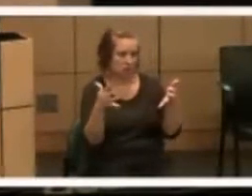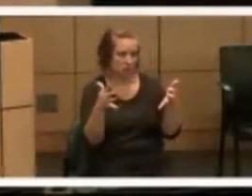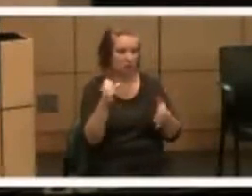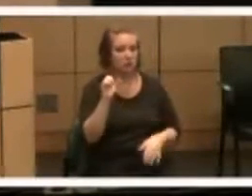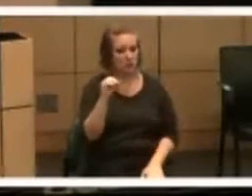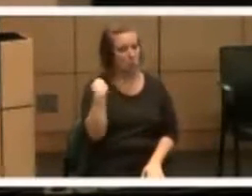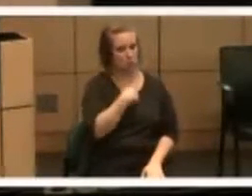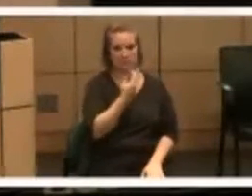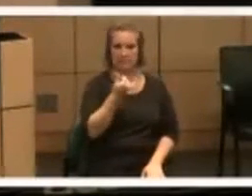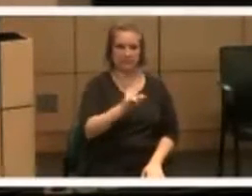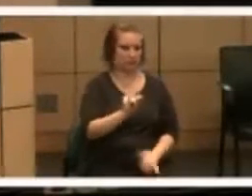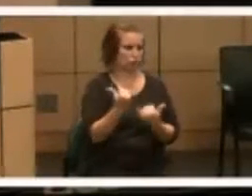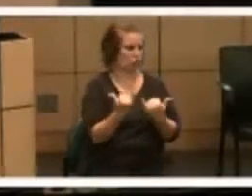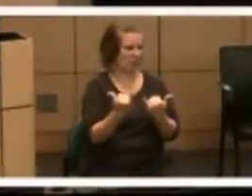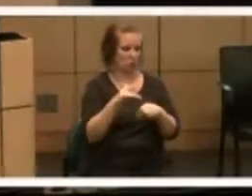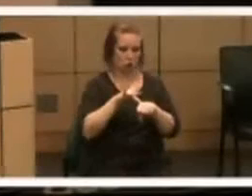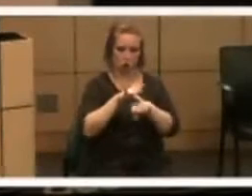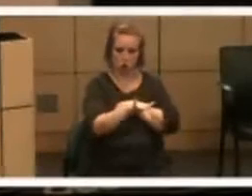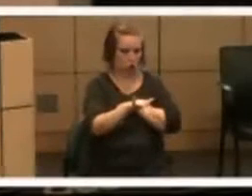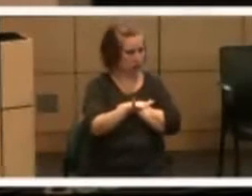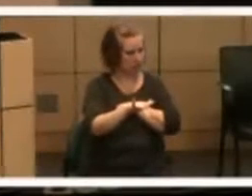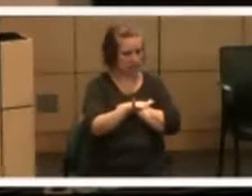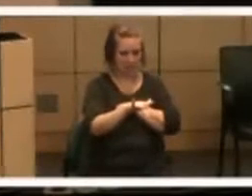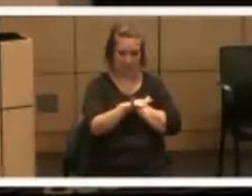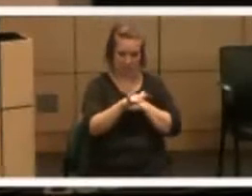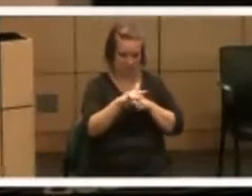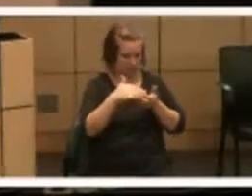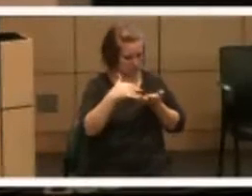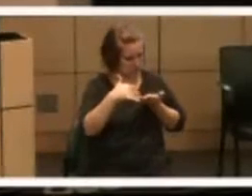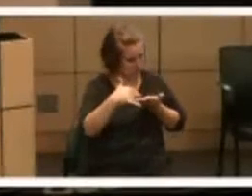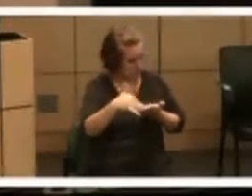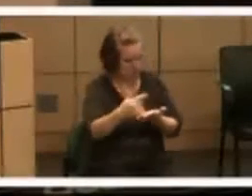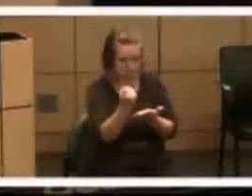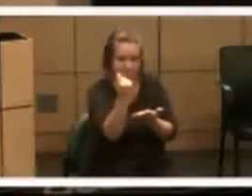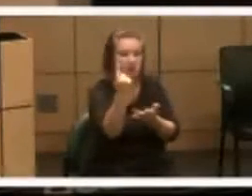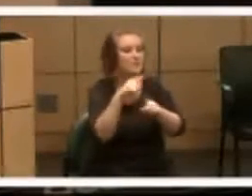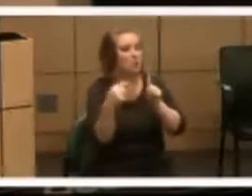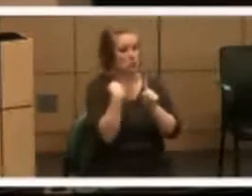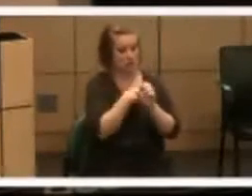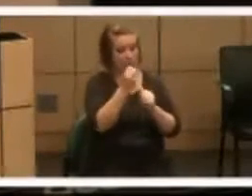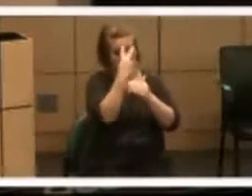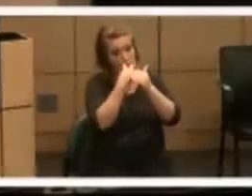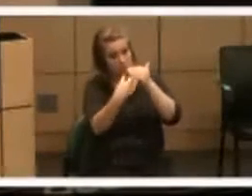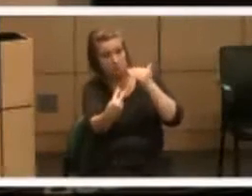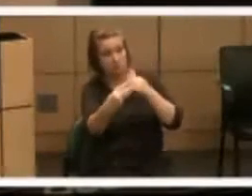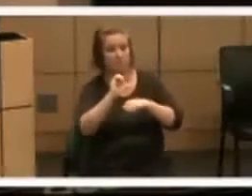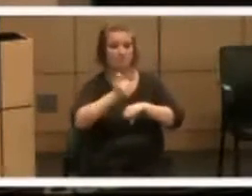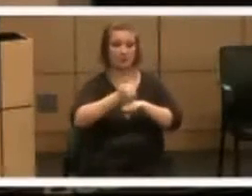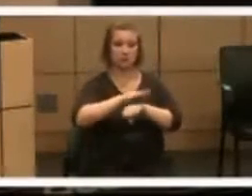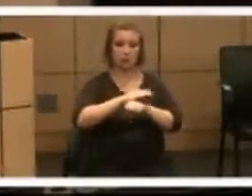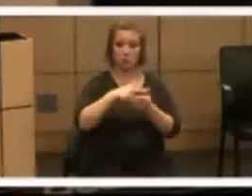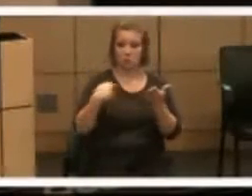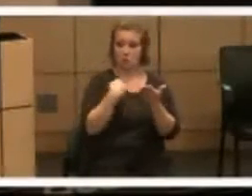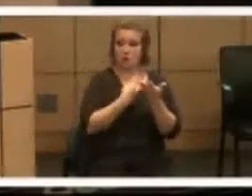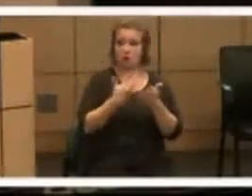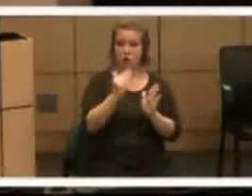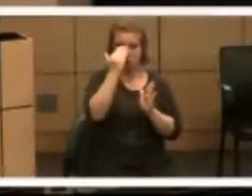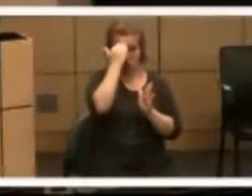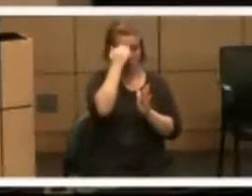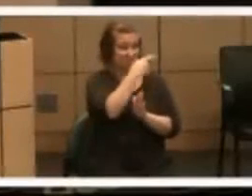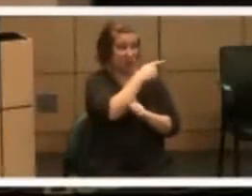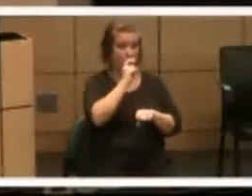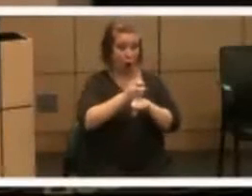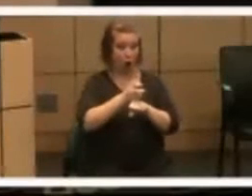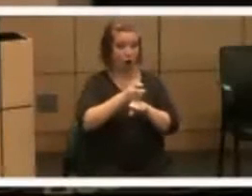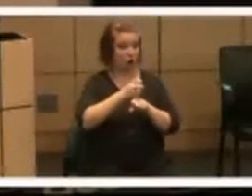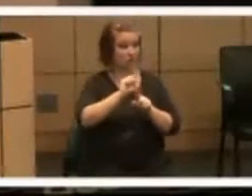we're still in the early stages of mapping that out, but we can make predictions based on what we know, that these are hard conditions for